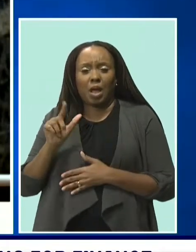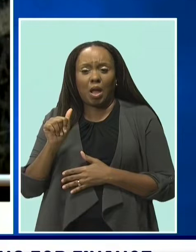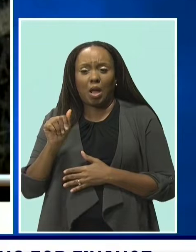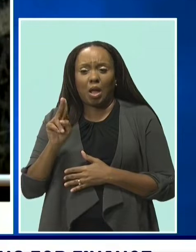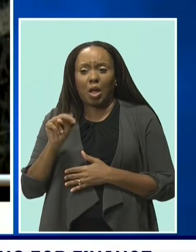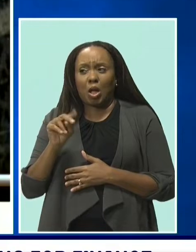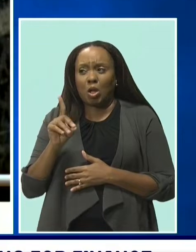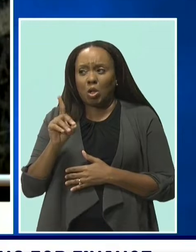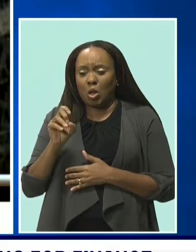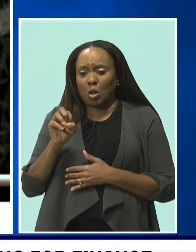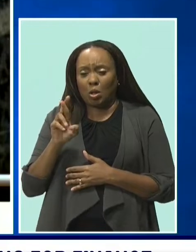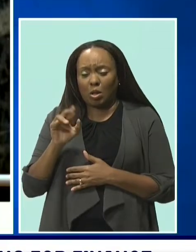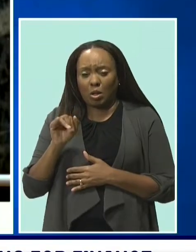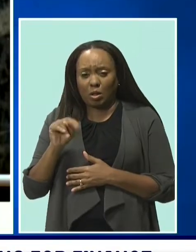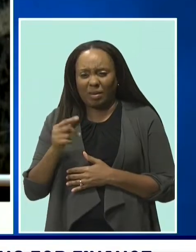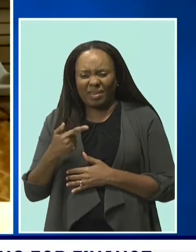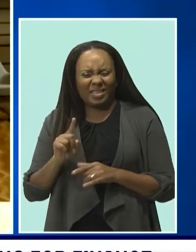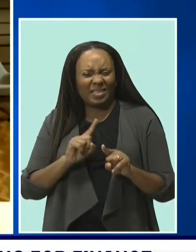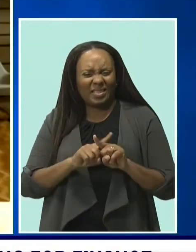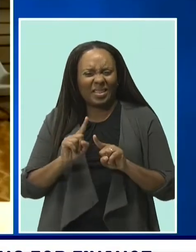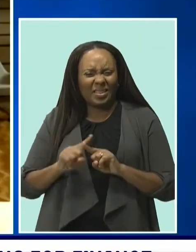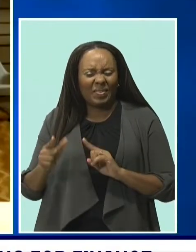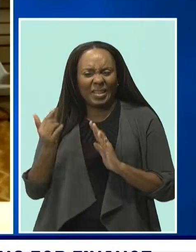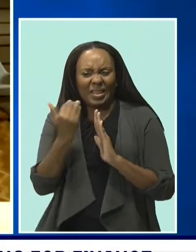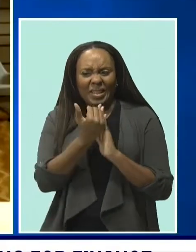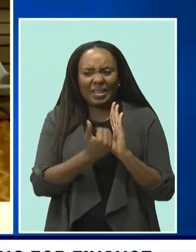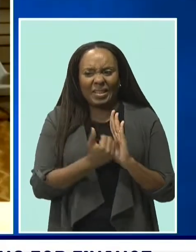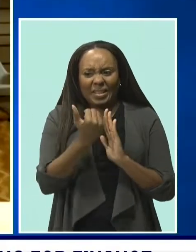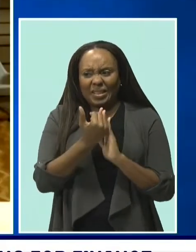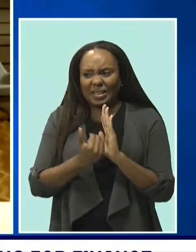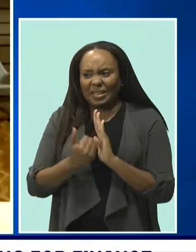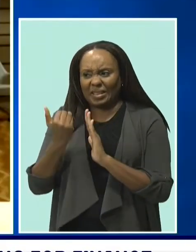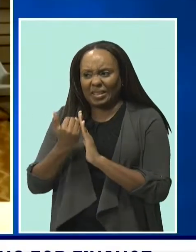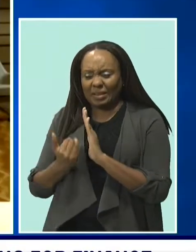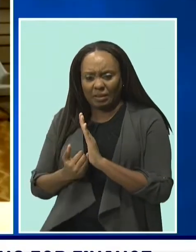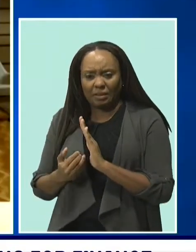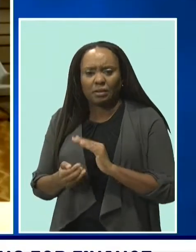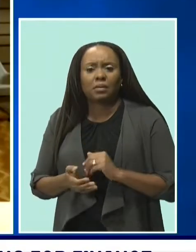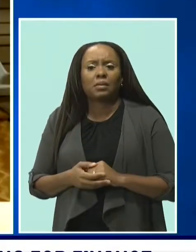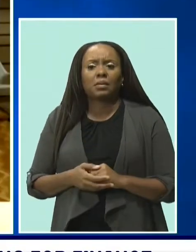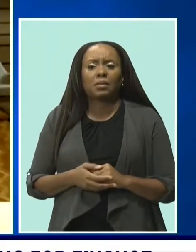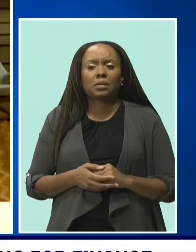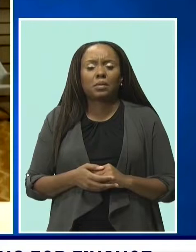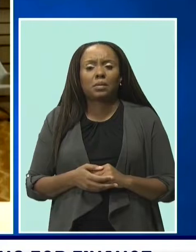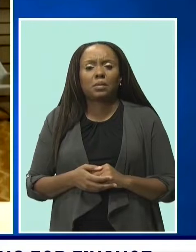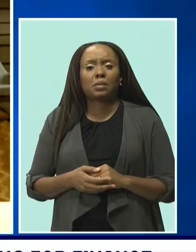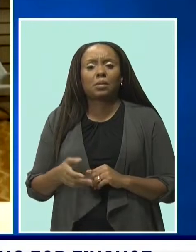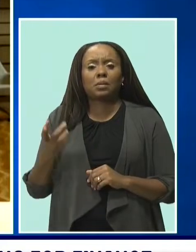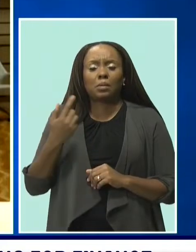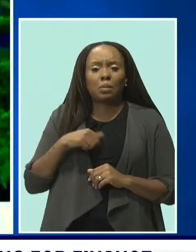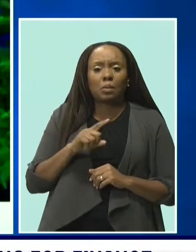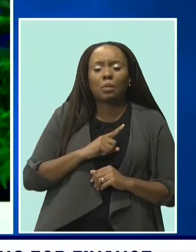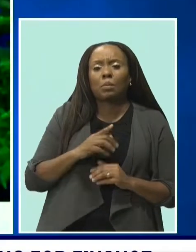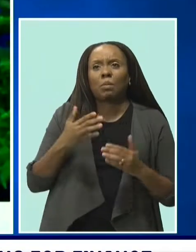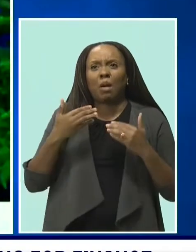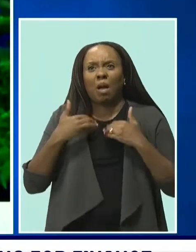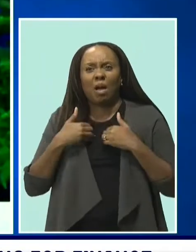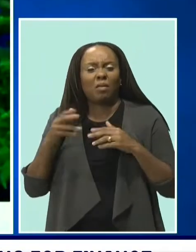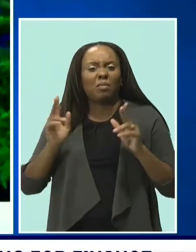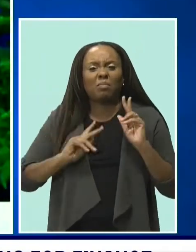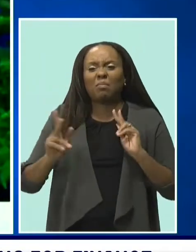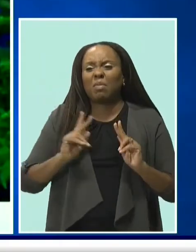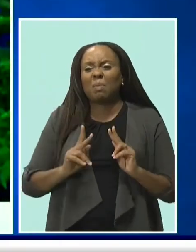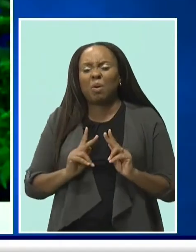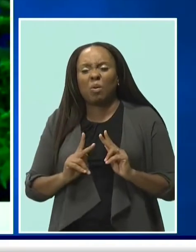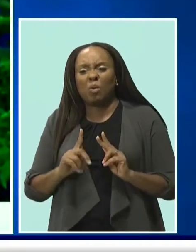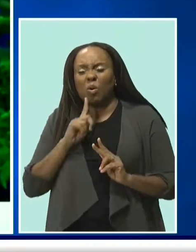shame, black lists, white lists, grey lists, derived arbitrarily, where judges are jurors and where the listers never